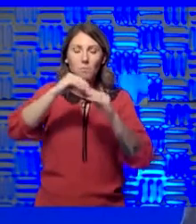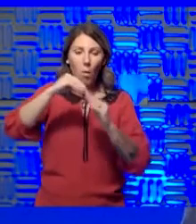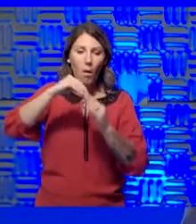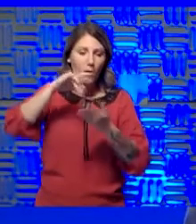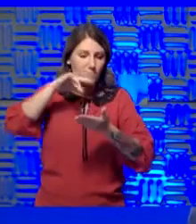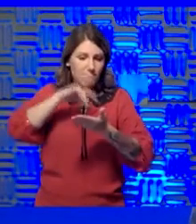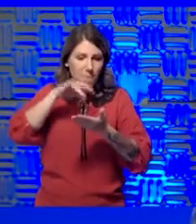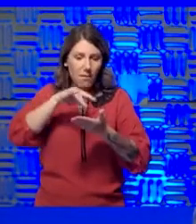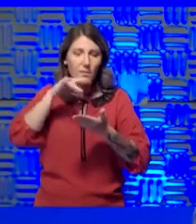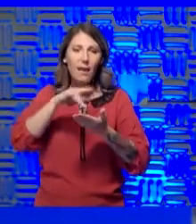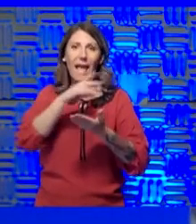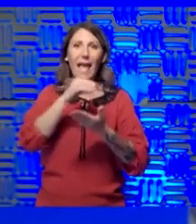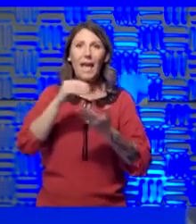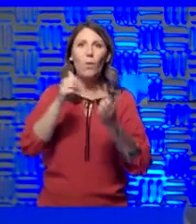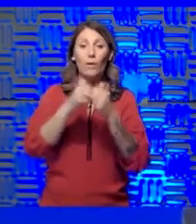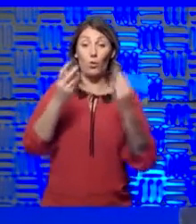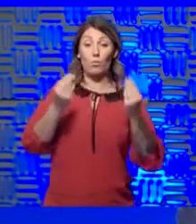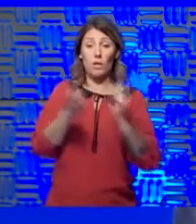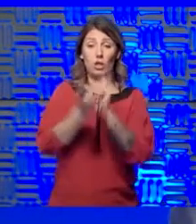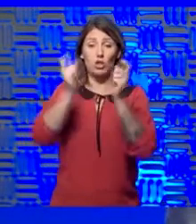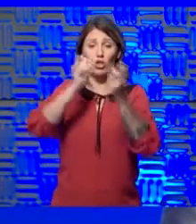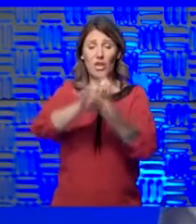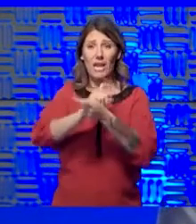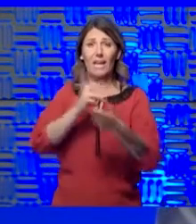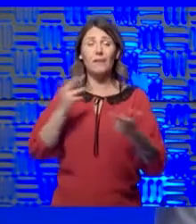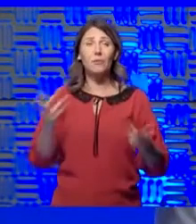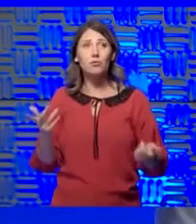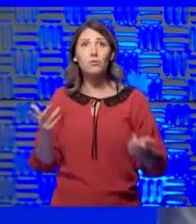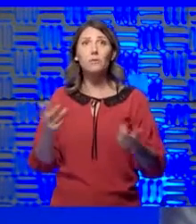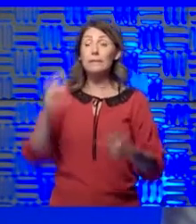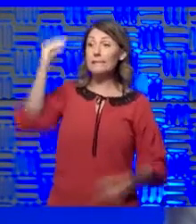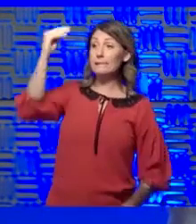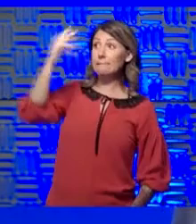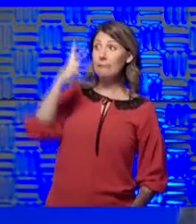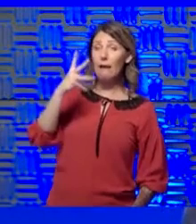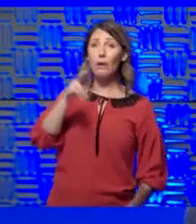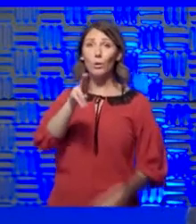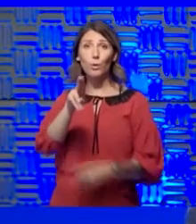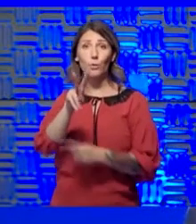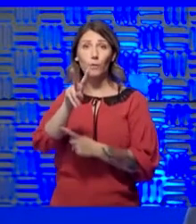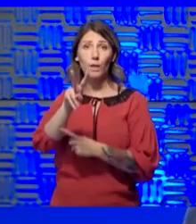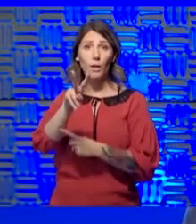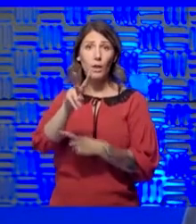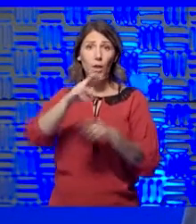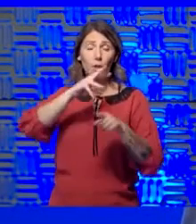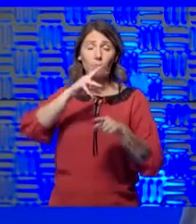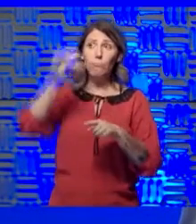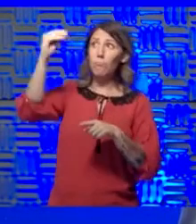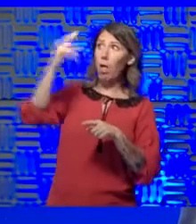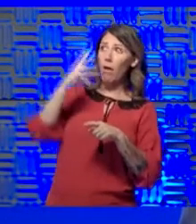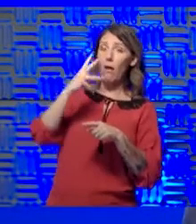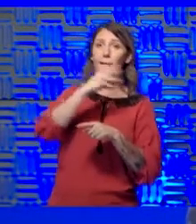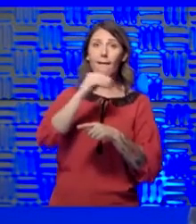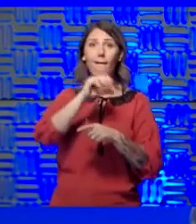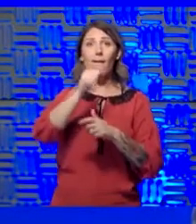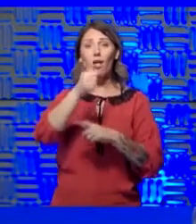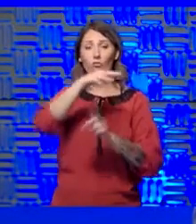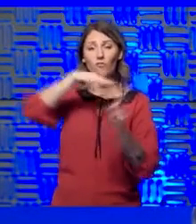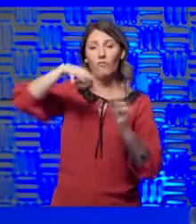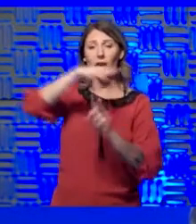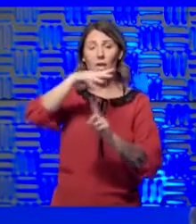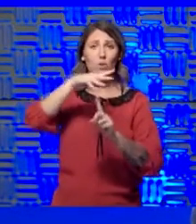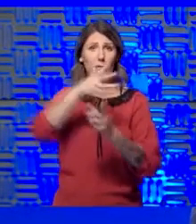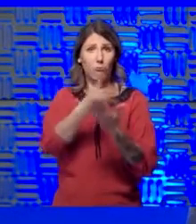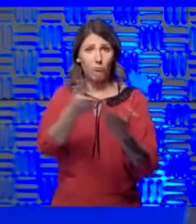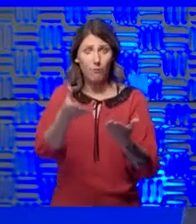humidity change, possible, sun, UV radiation, other environmental factors, that the